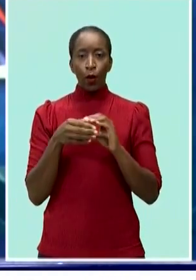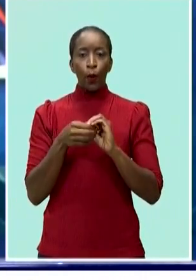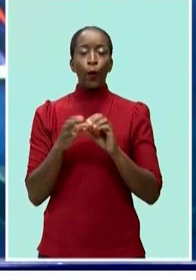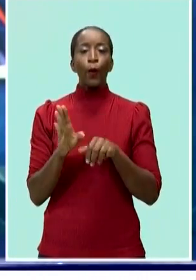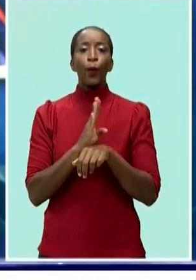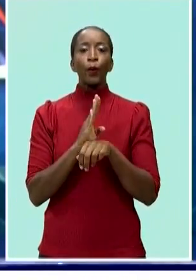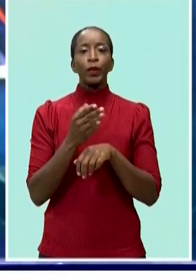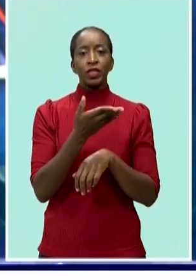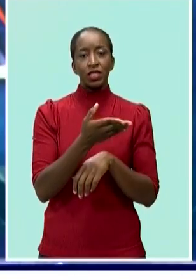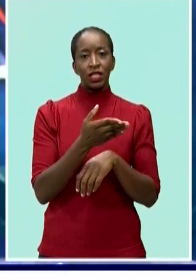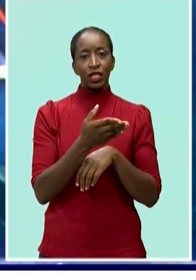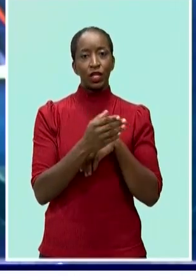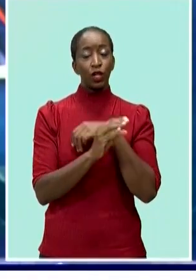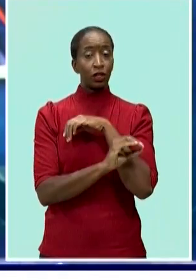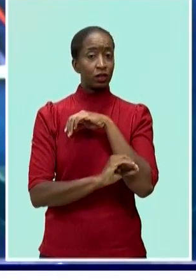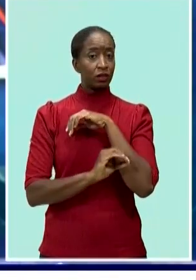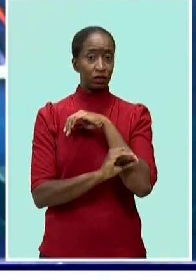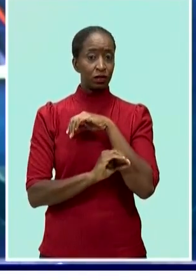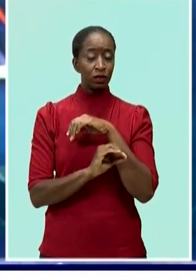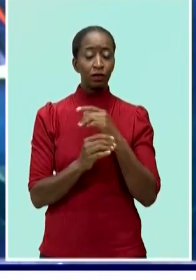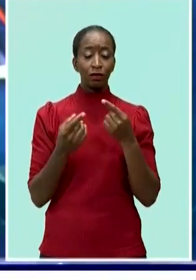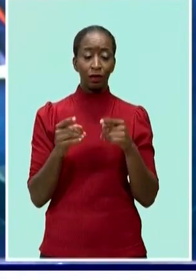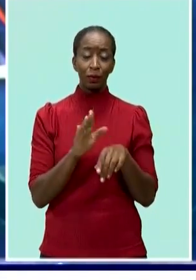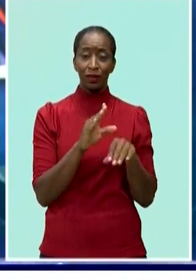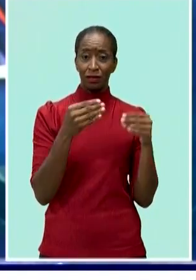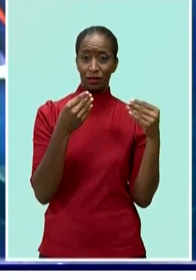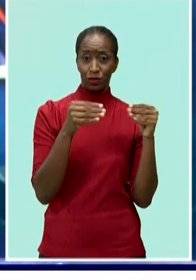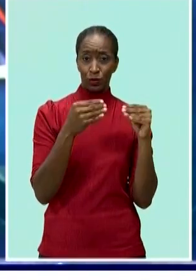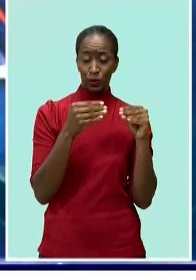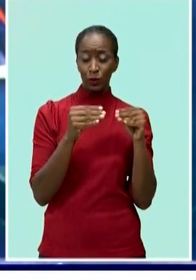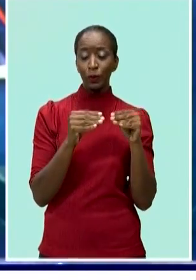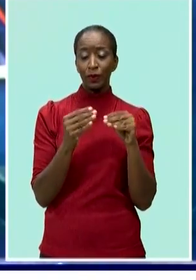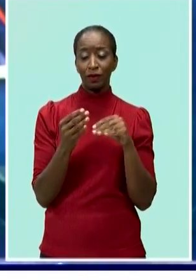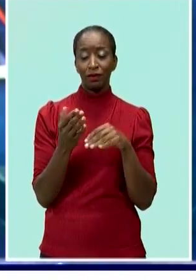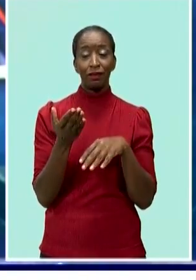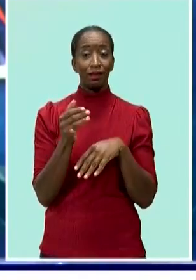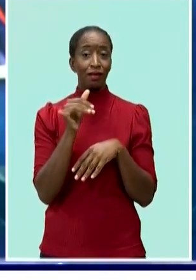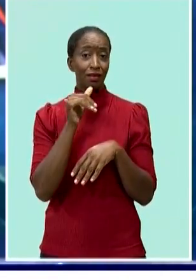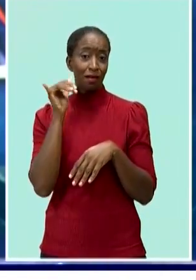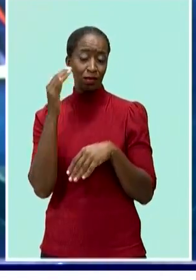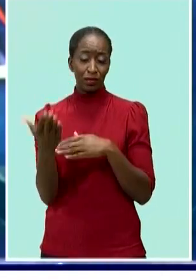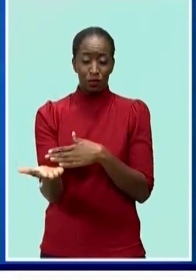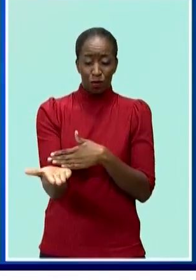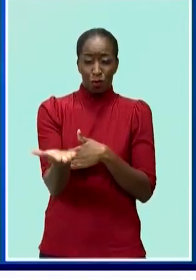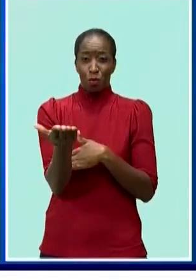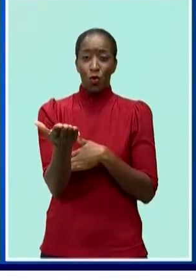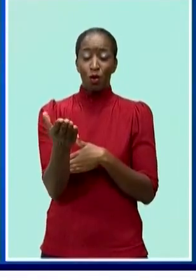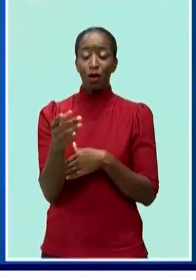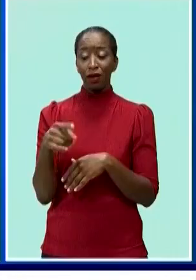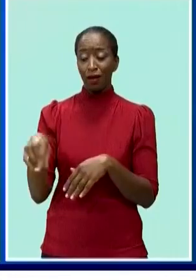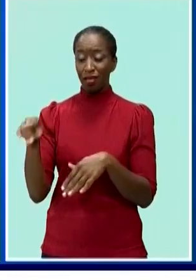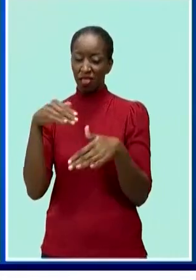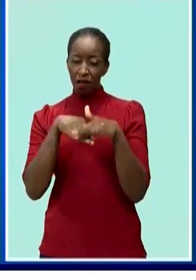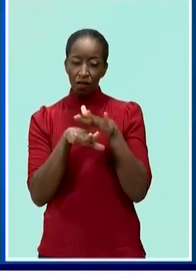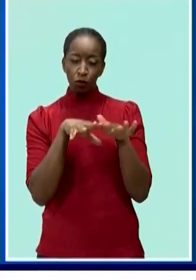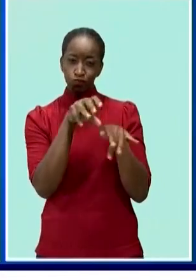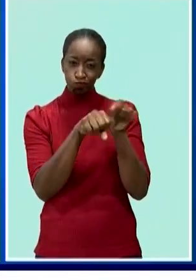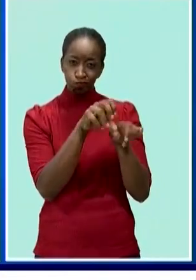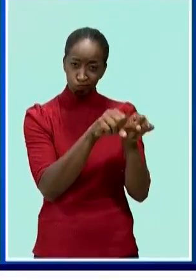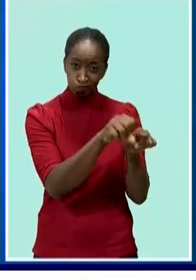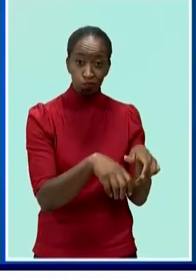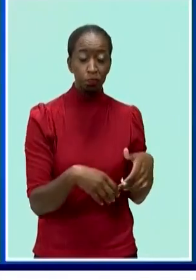after thieves broke into his Cleavers Hill supermarket in the wee hours of yesterday morning. When a CBC team visited the establishment,